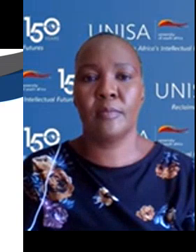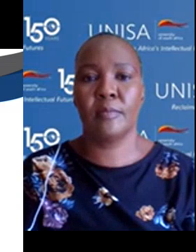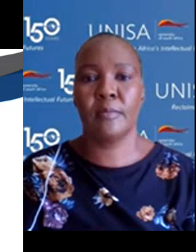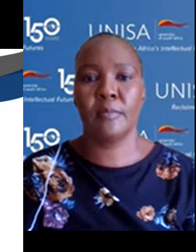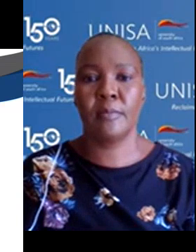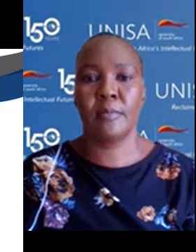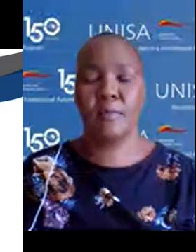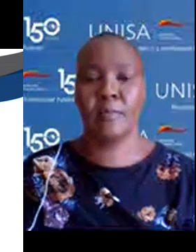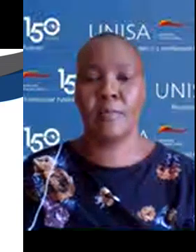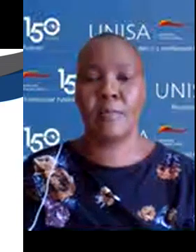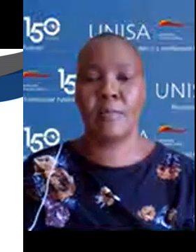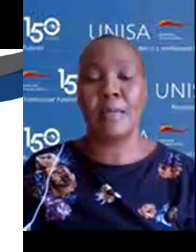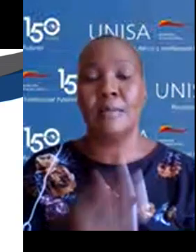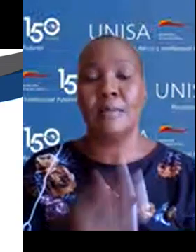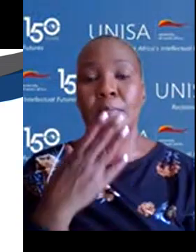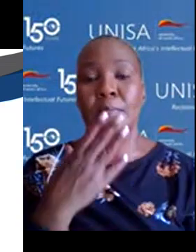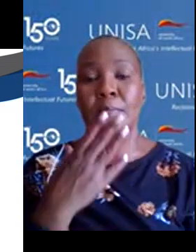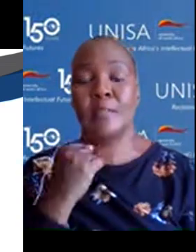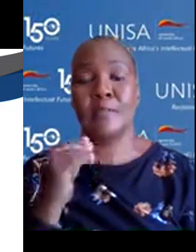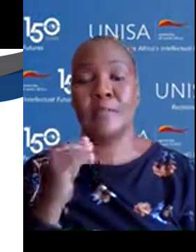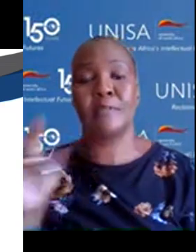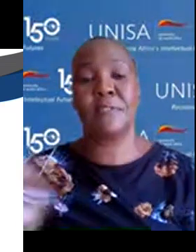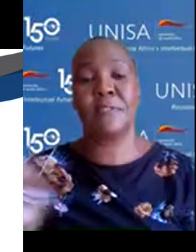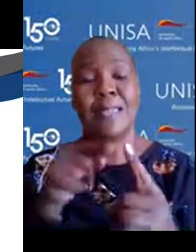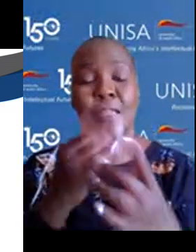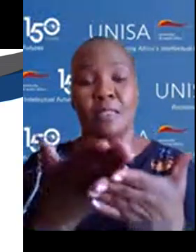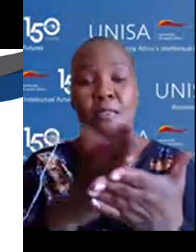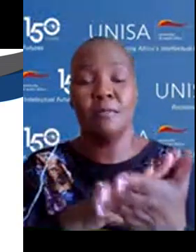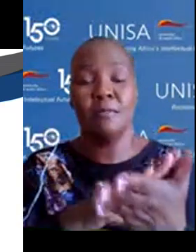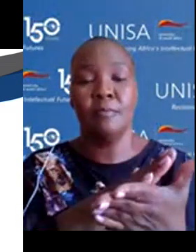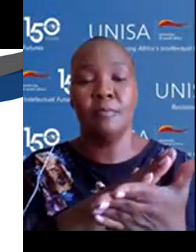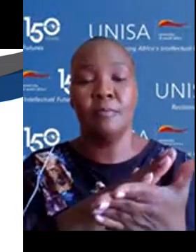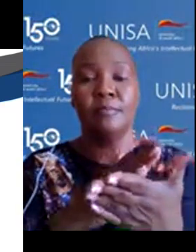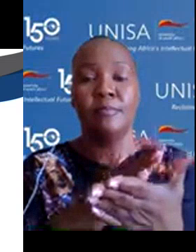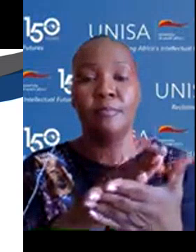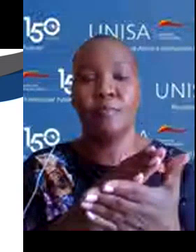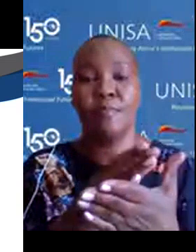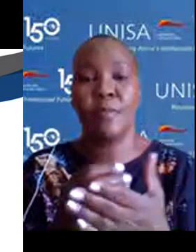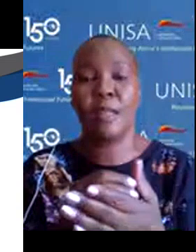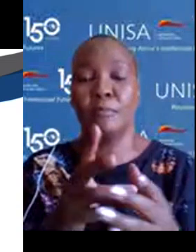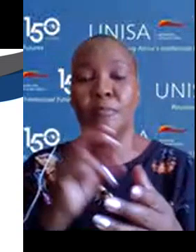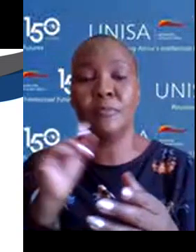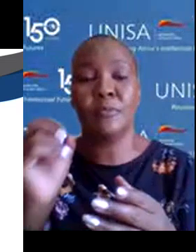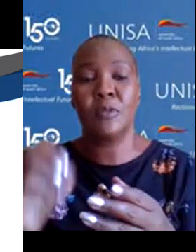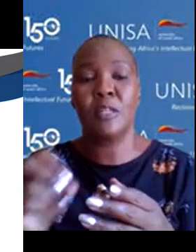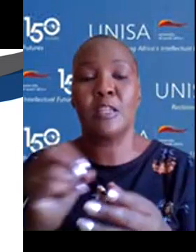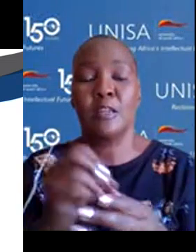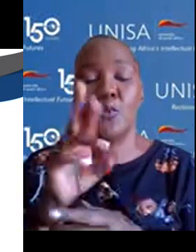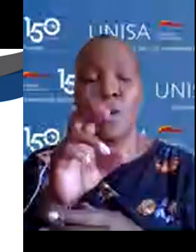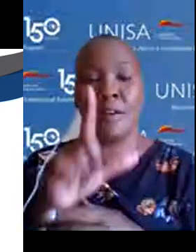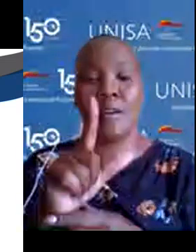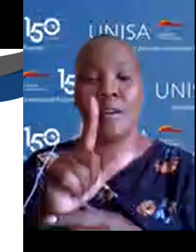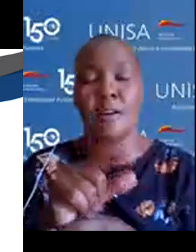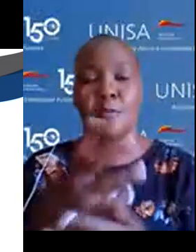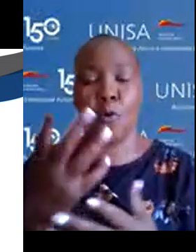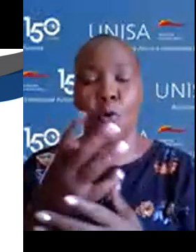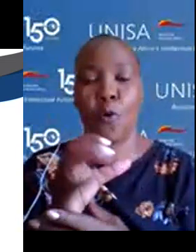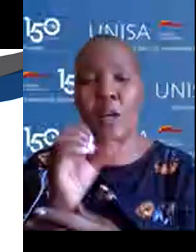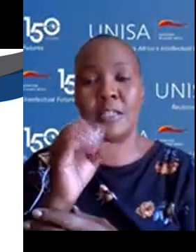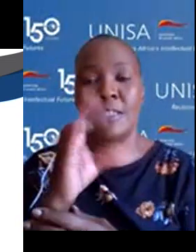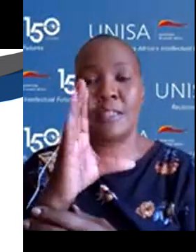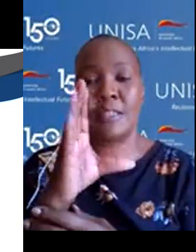So please visit this page. So you can either type in the URL, scan it with your phone, or you can click on the